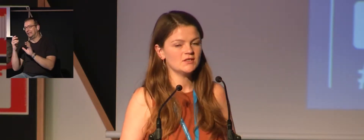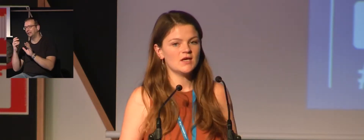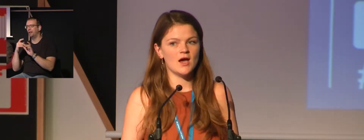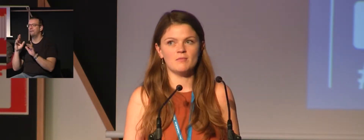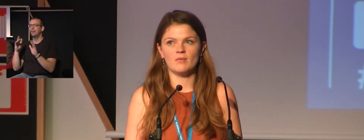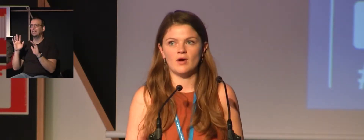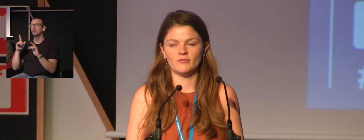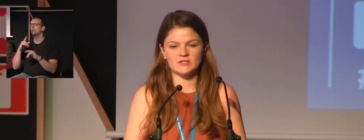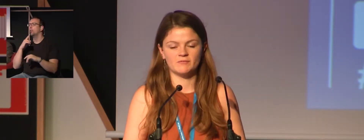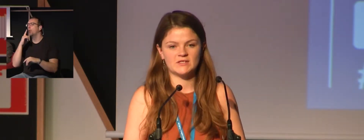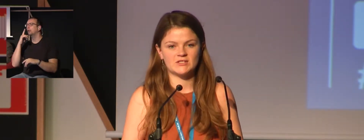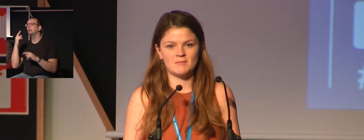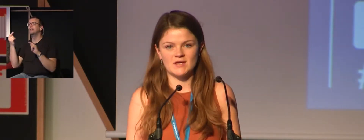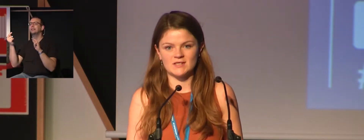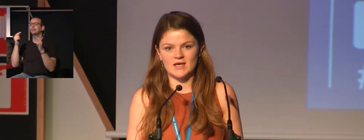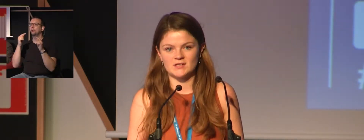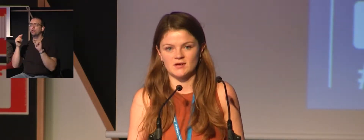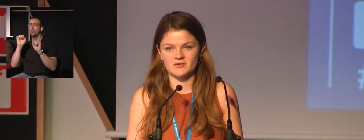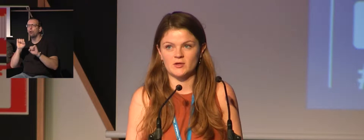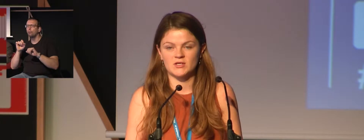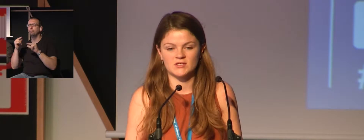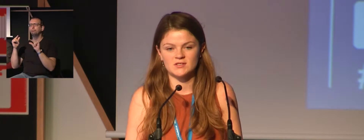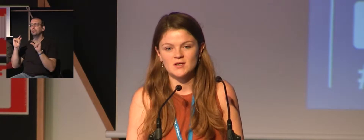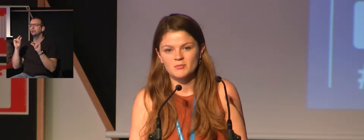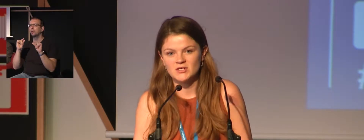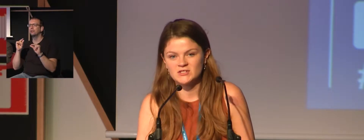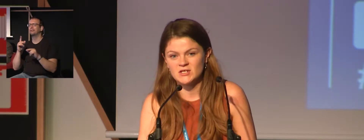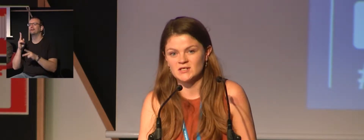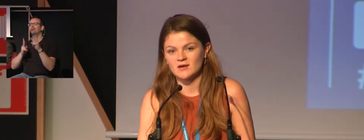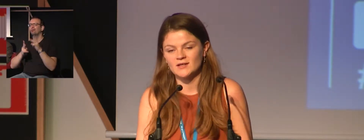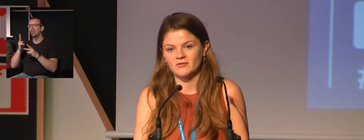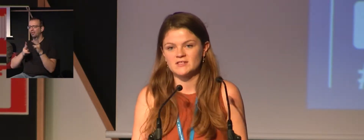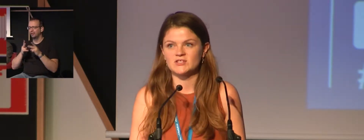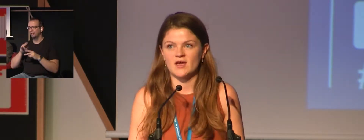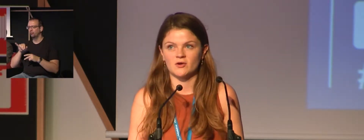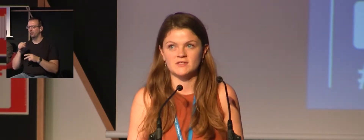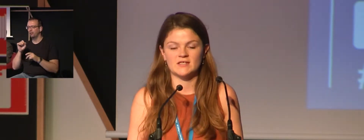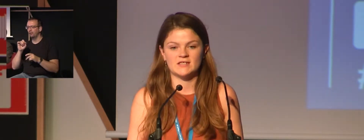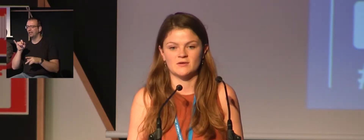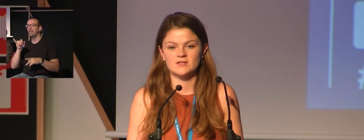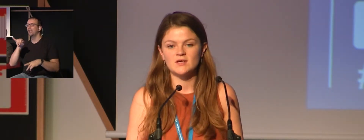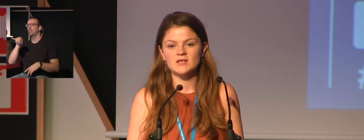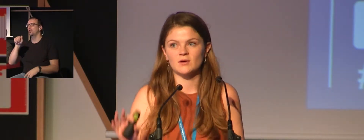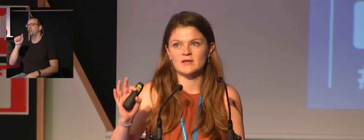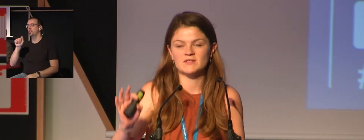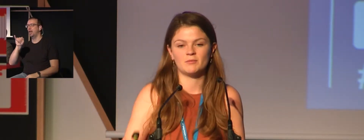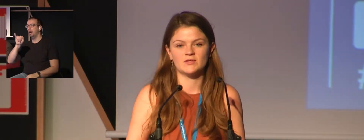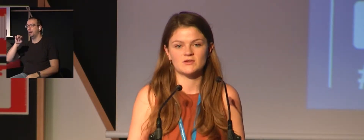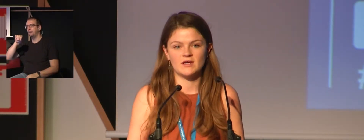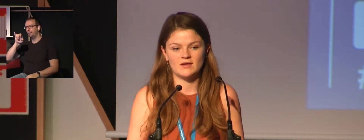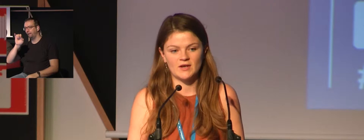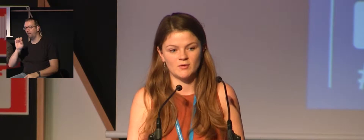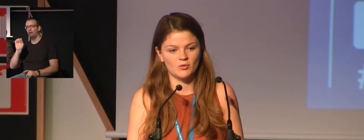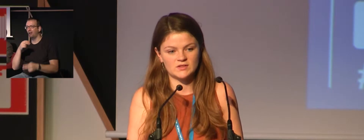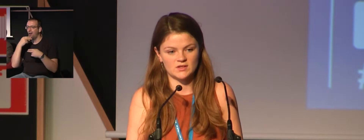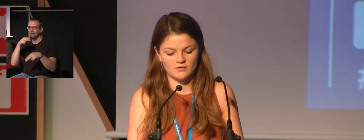discussion. Unfortunately, obviously, Jamie isn't here to answer any questions, but she has kindly agreed to share her contact details. So I'll leave this up on the